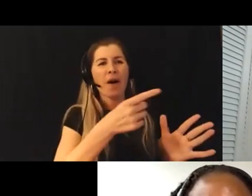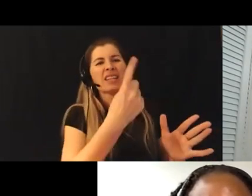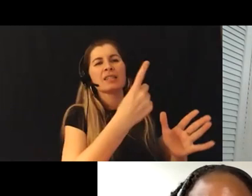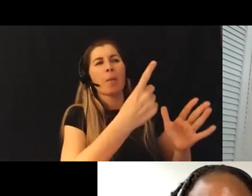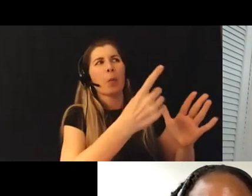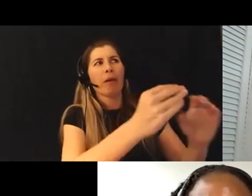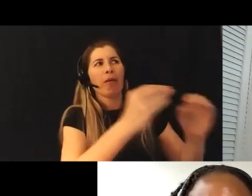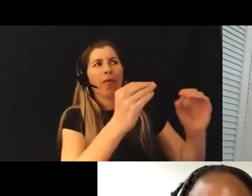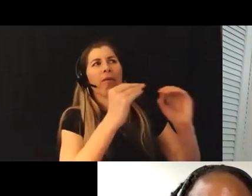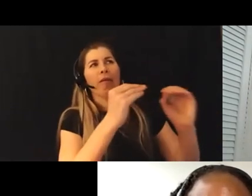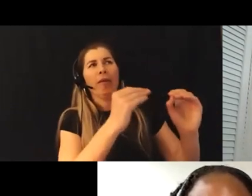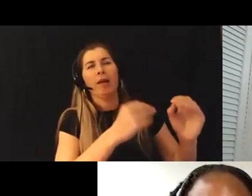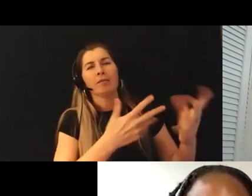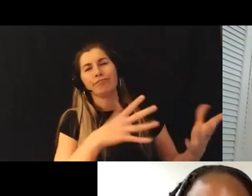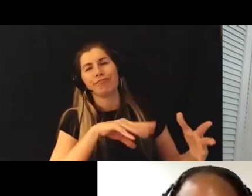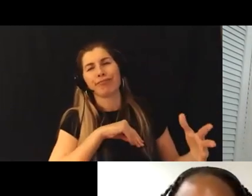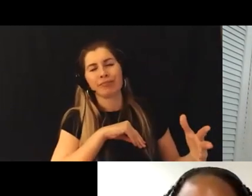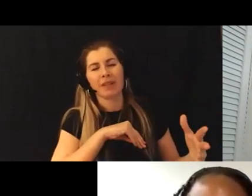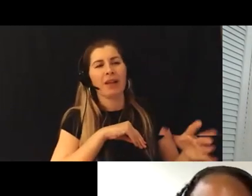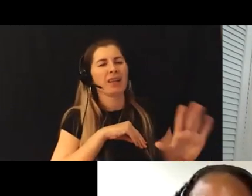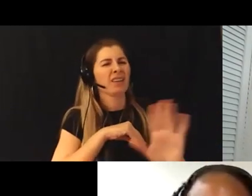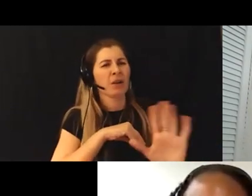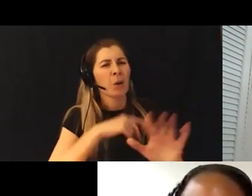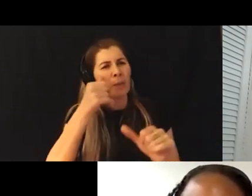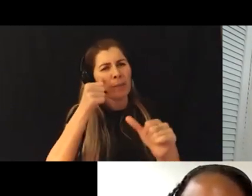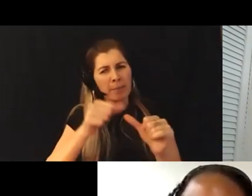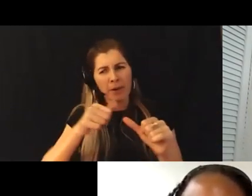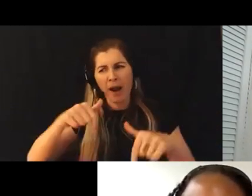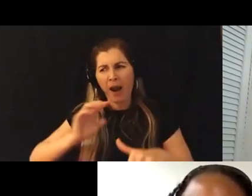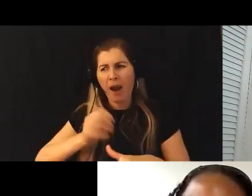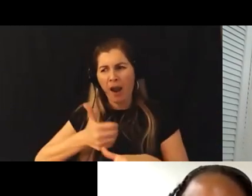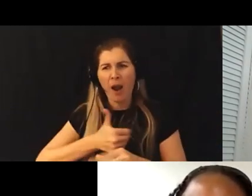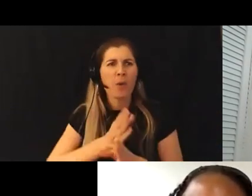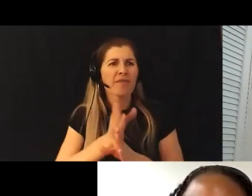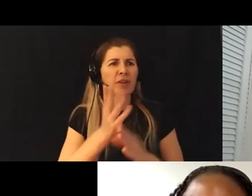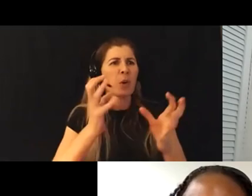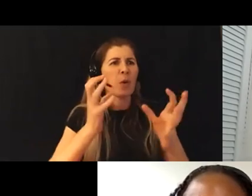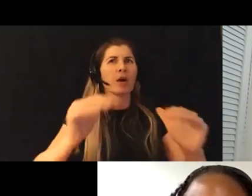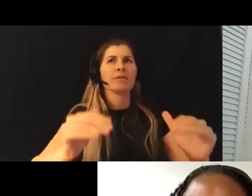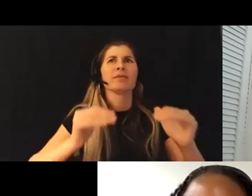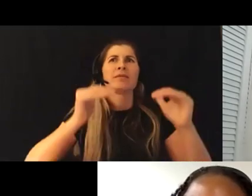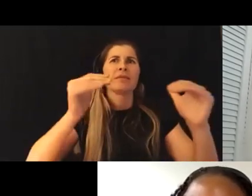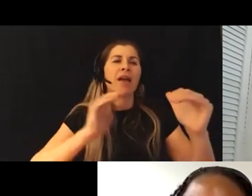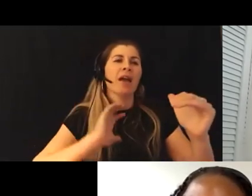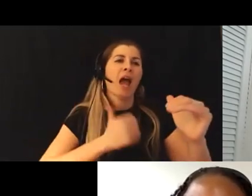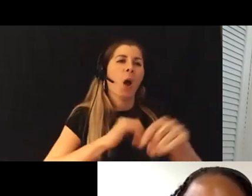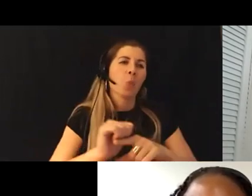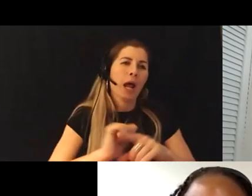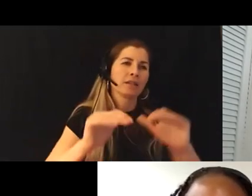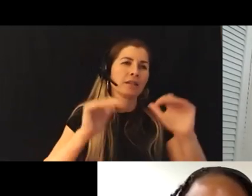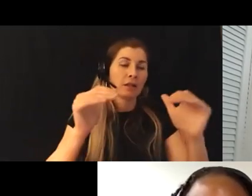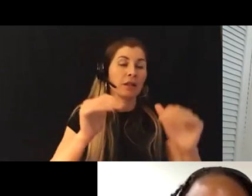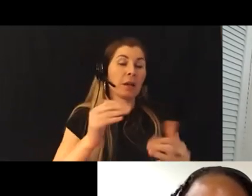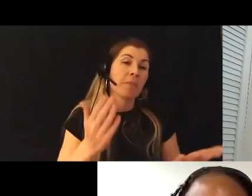else. Like really, you know, part of elevating our field is also continuing to elevate our practice. So if you know, take a